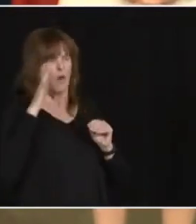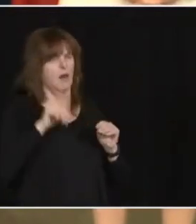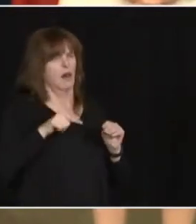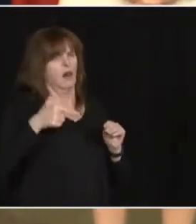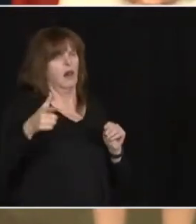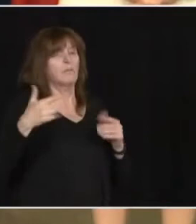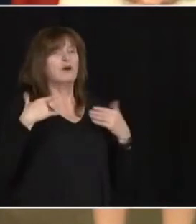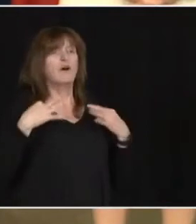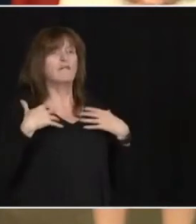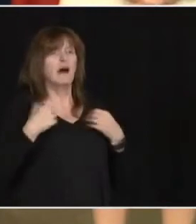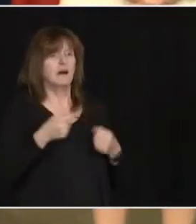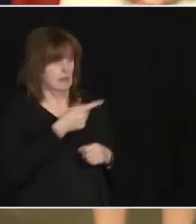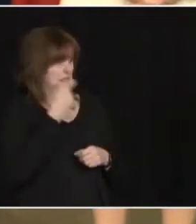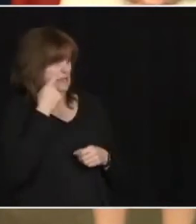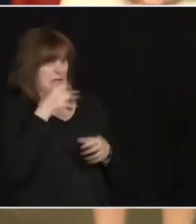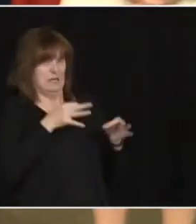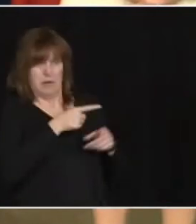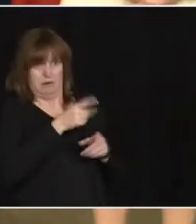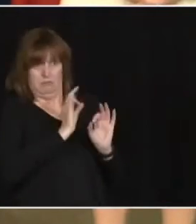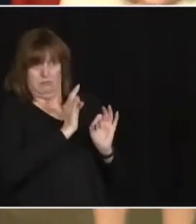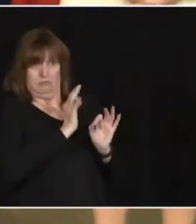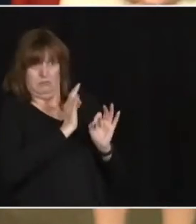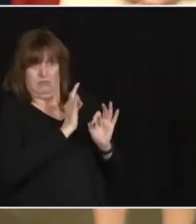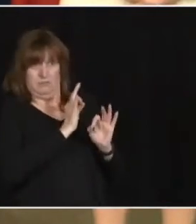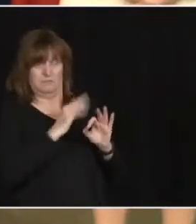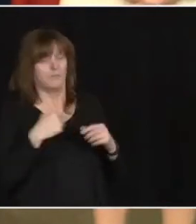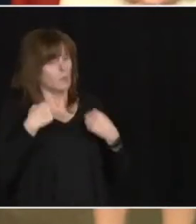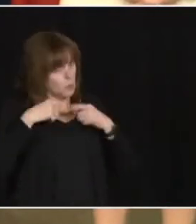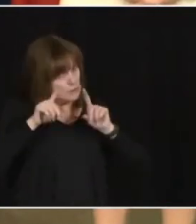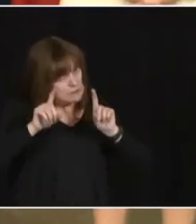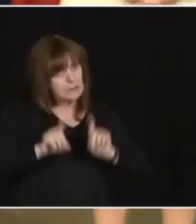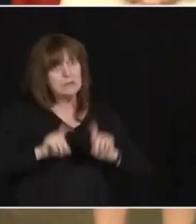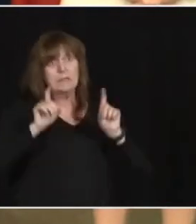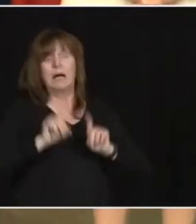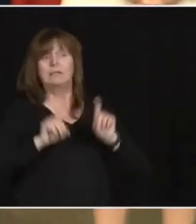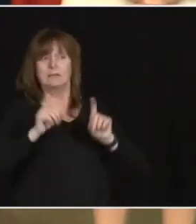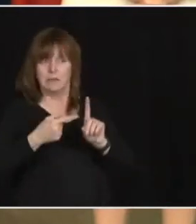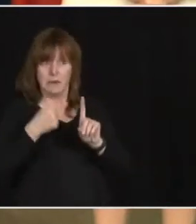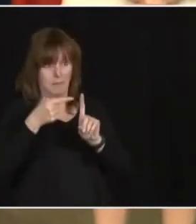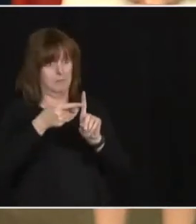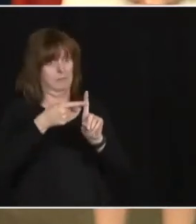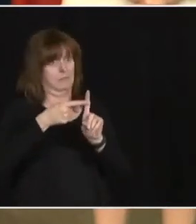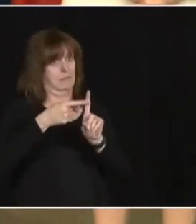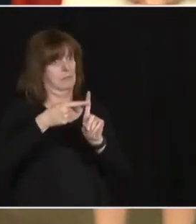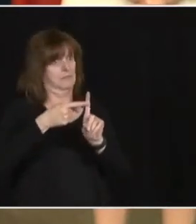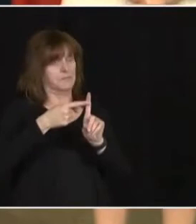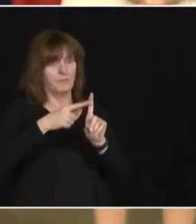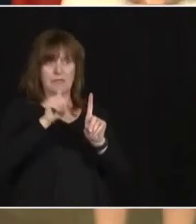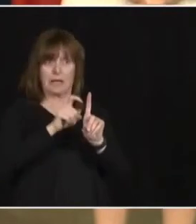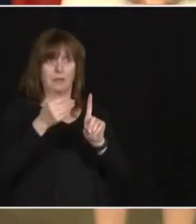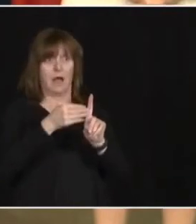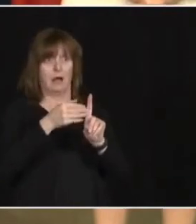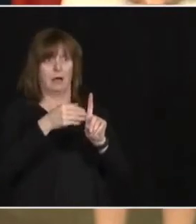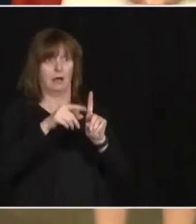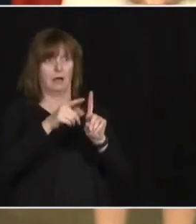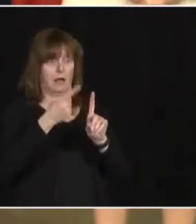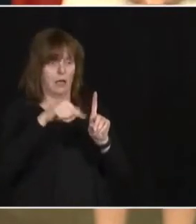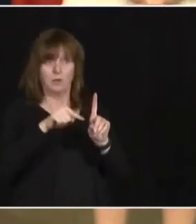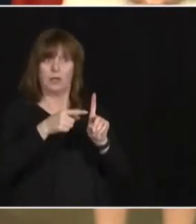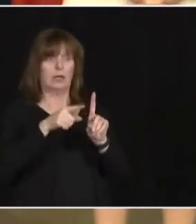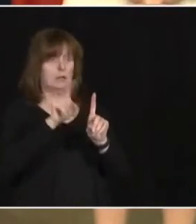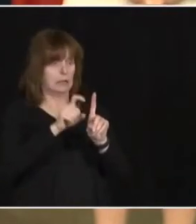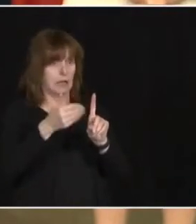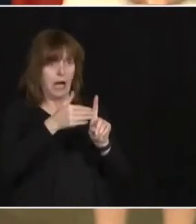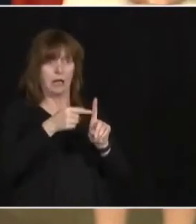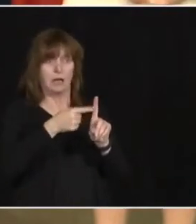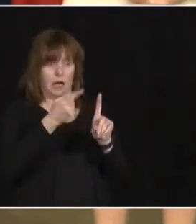it, Christina. We're testing some people a couple times, maybe a week later, but they should still count as a